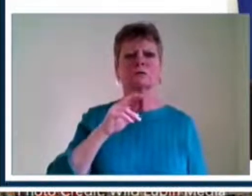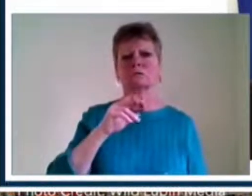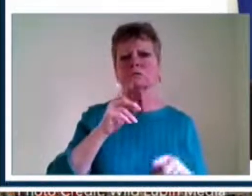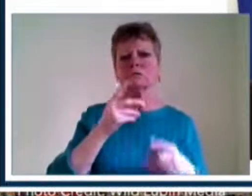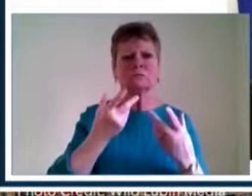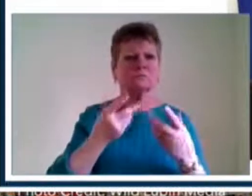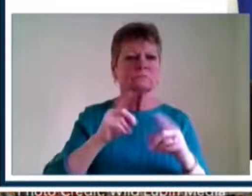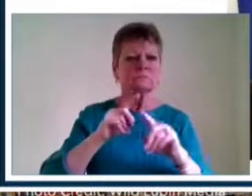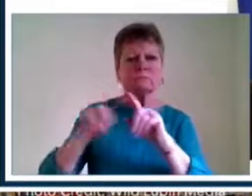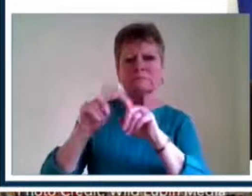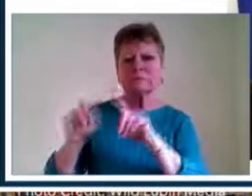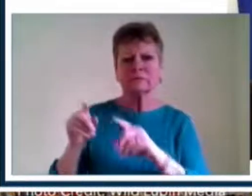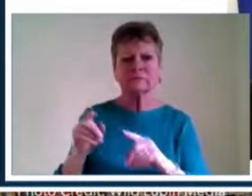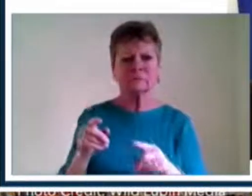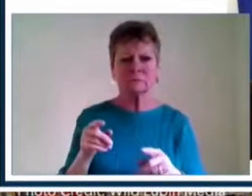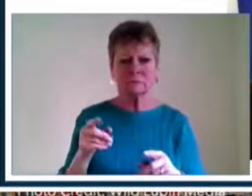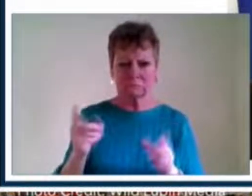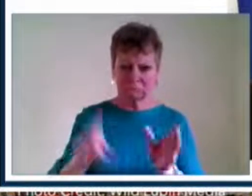service?